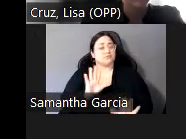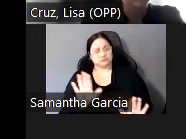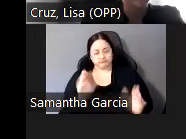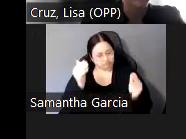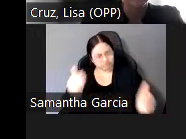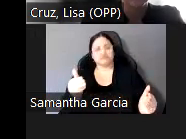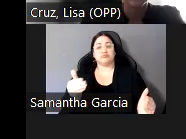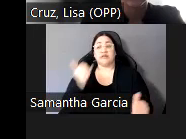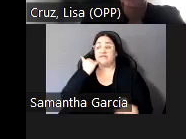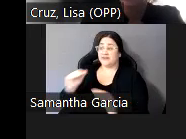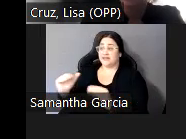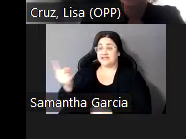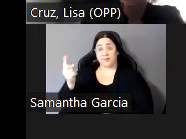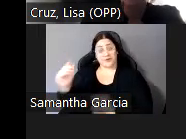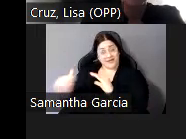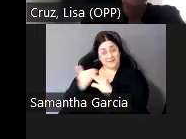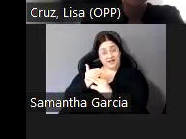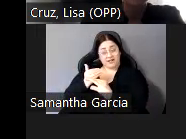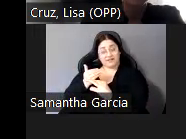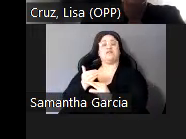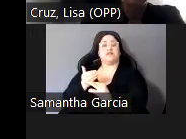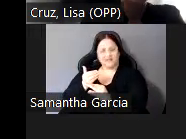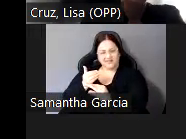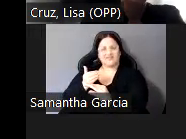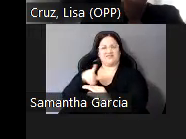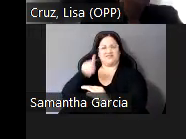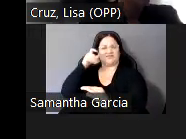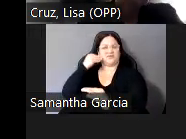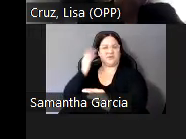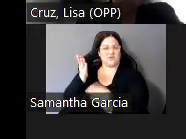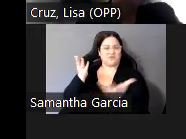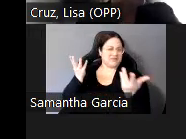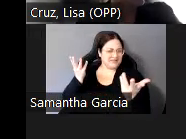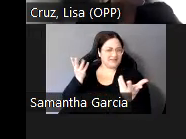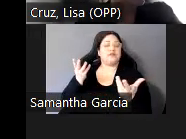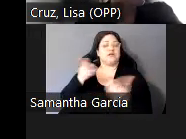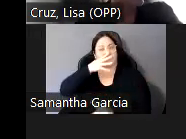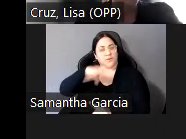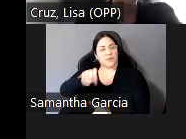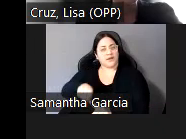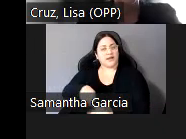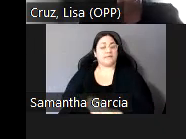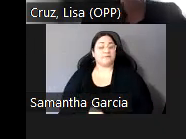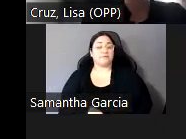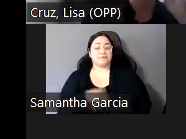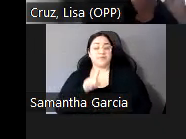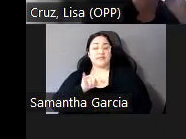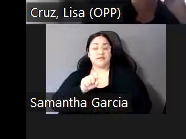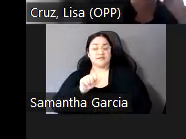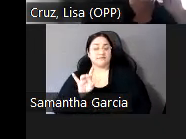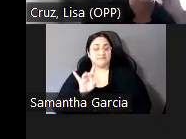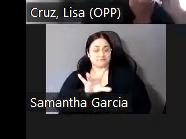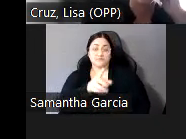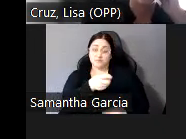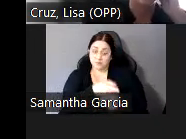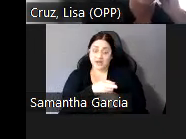and just reiterating what John said earlier, just slow it down. There's no reason to be rushing to reply to a